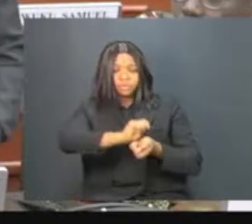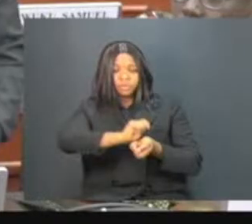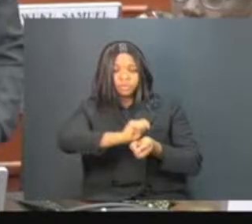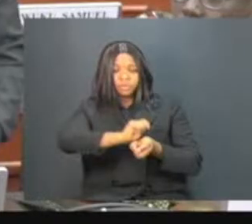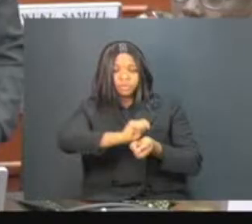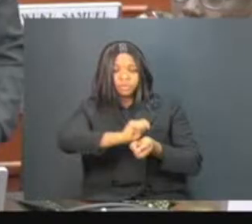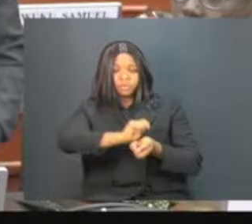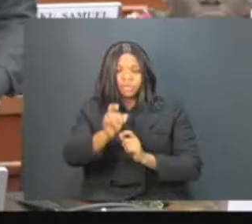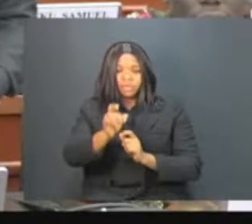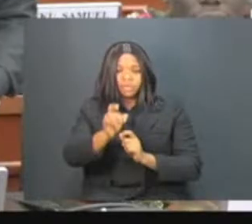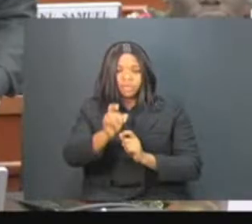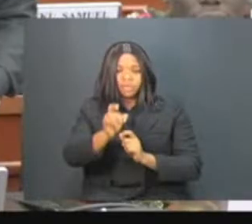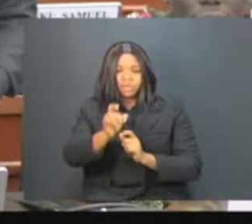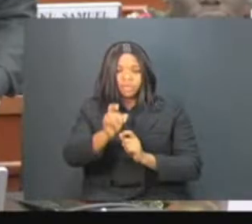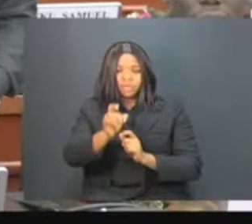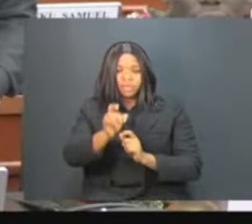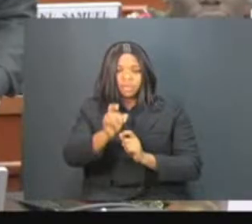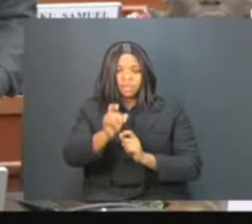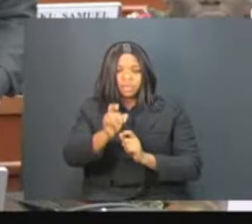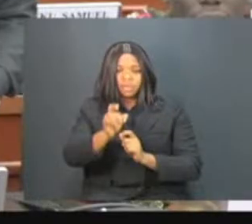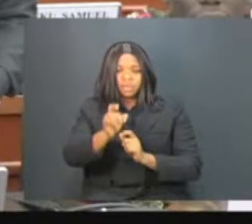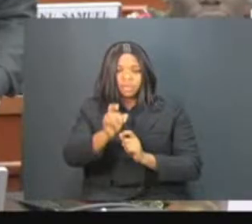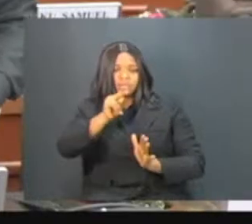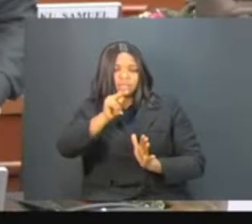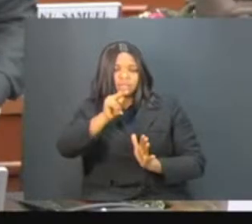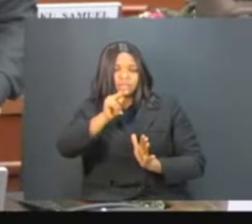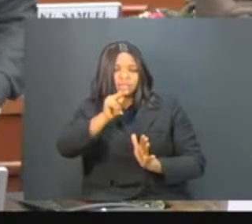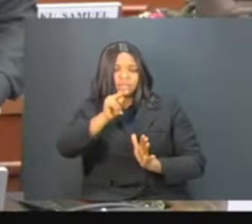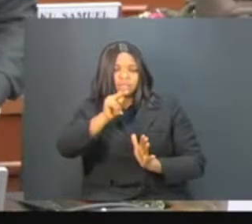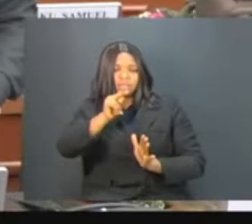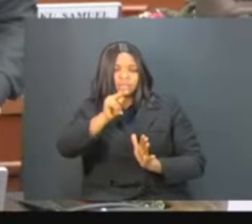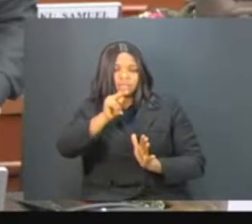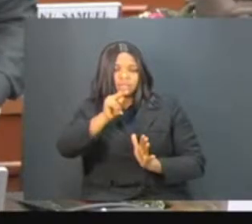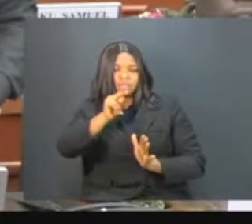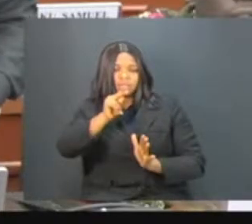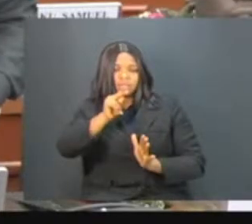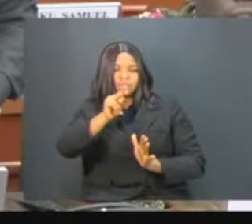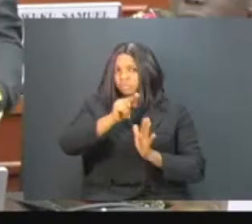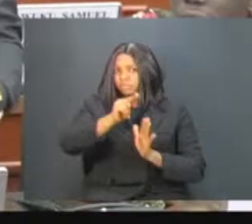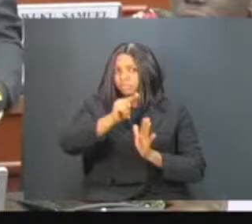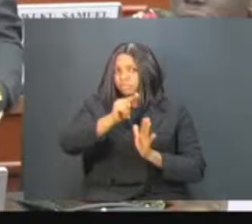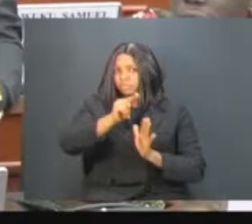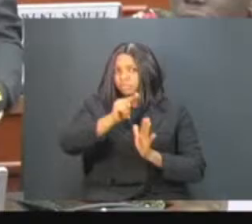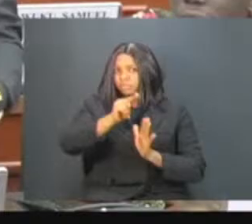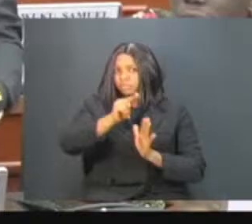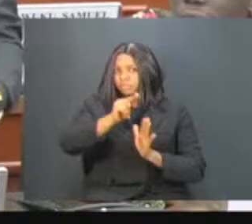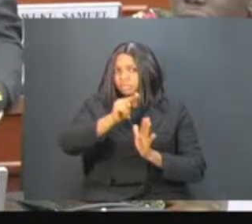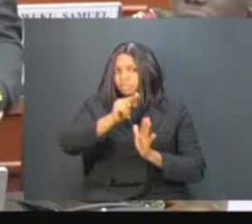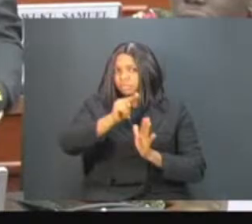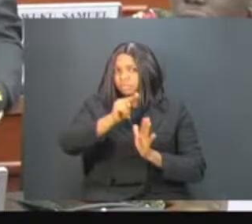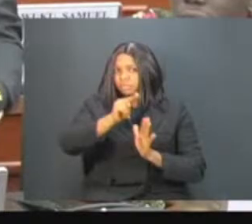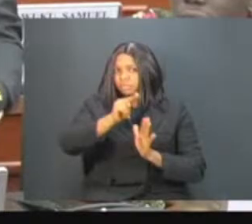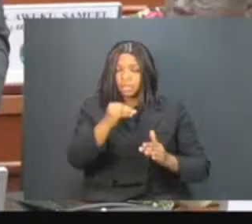hours each. Mr. Speaker, I don't go away. Emphasis. Mr. Speaker, emphasis. In 3 shifts